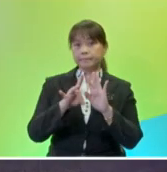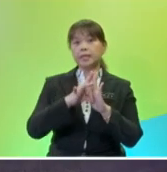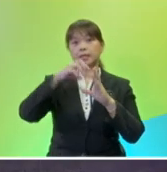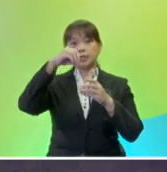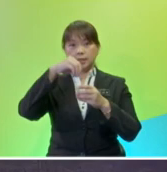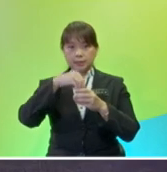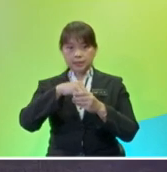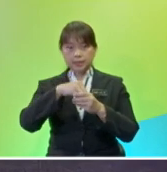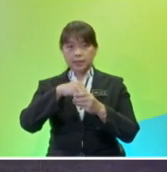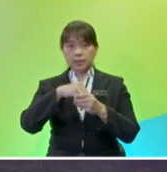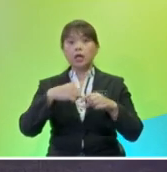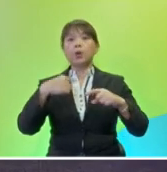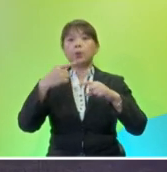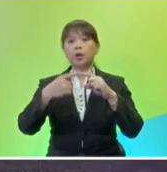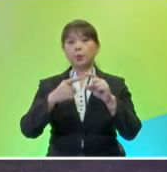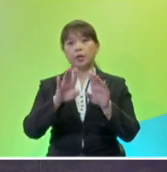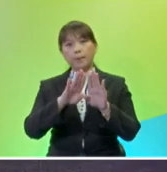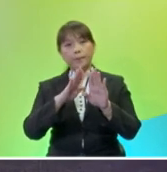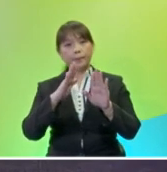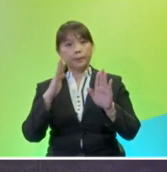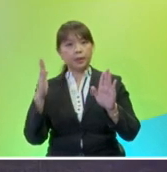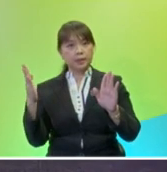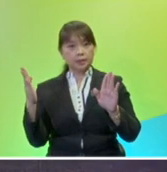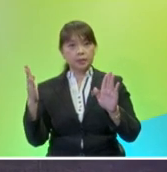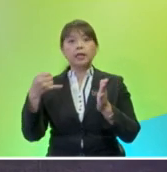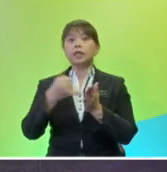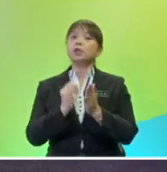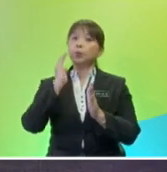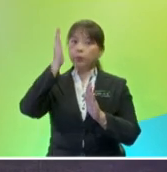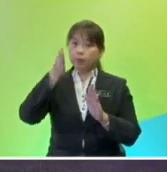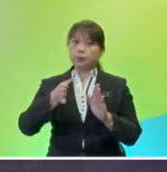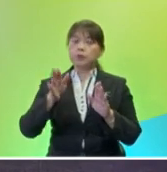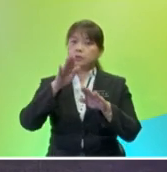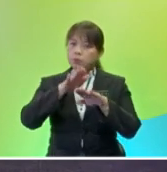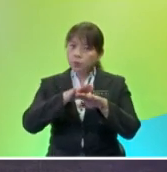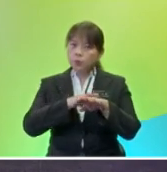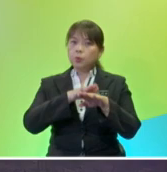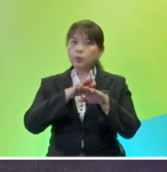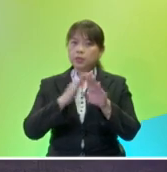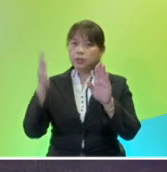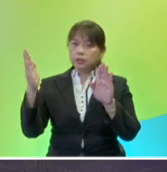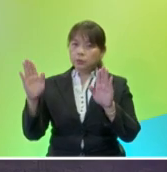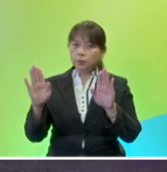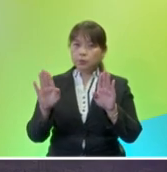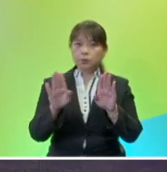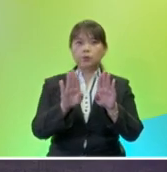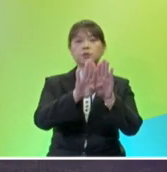will close by itself. No wonder. Because there is a huge magnet there.